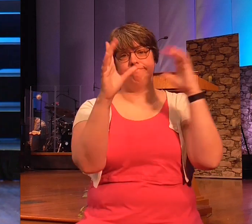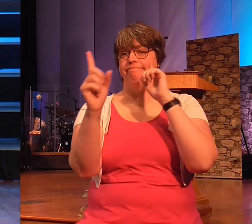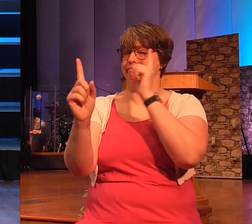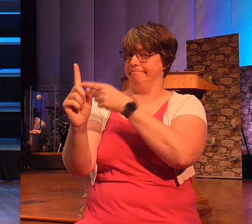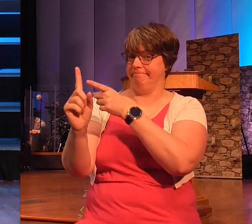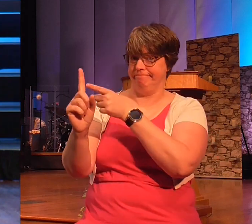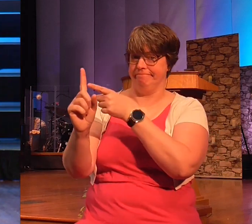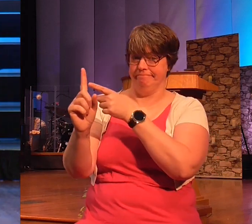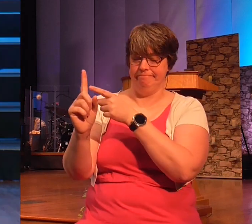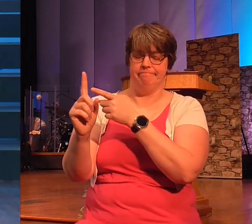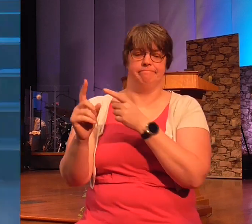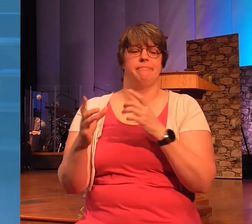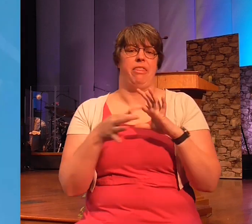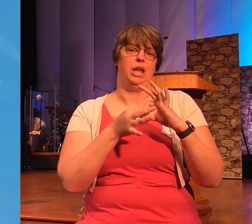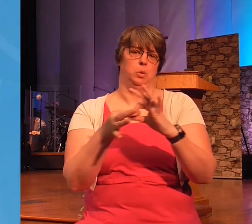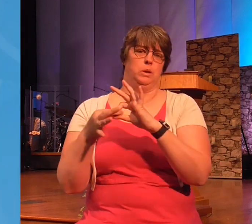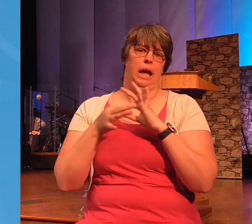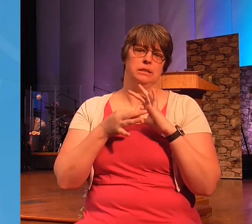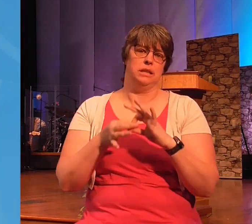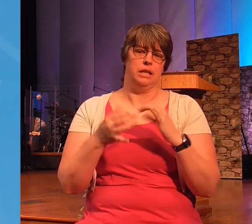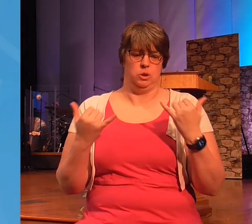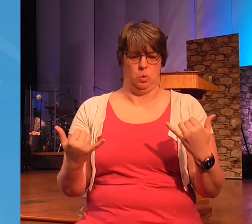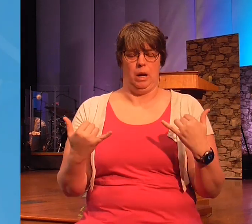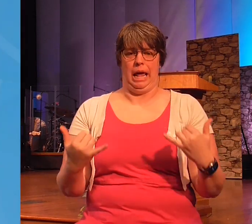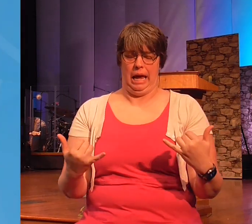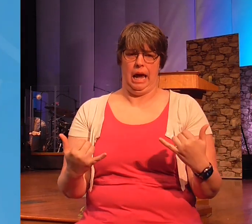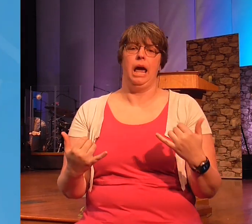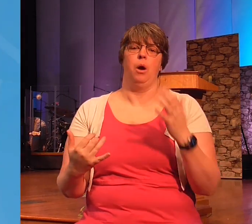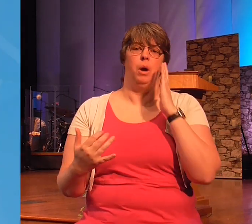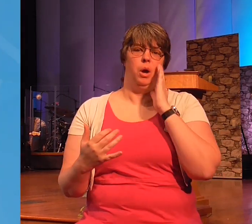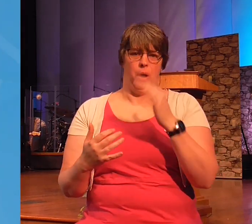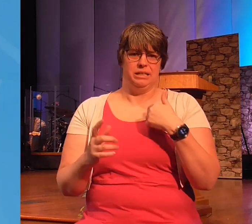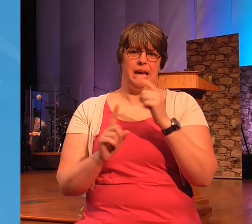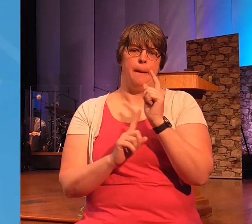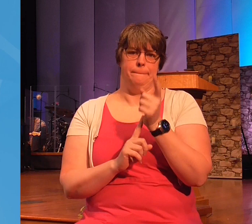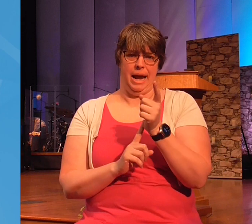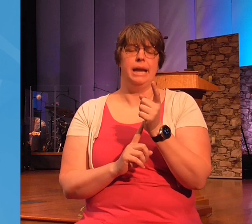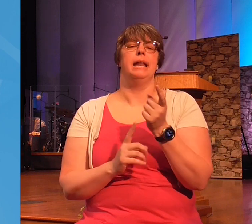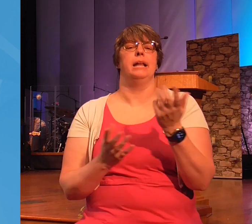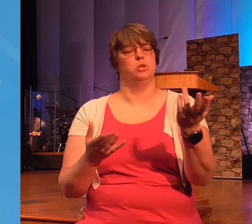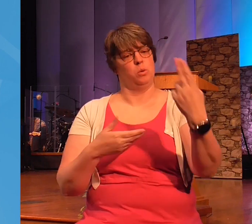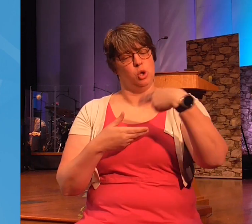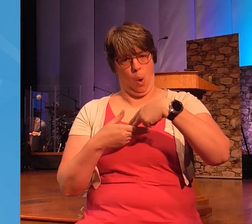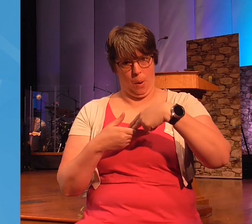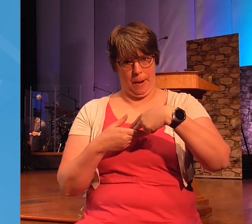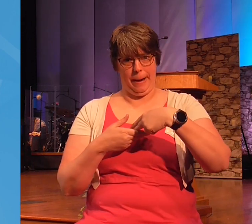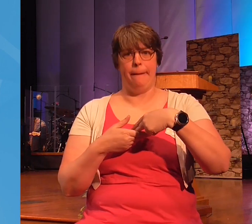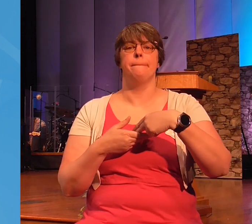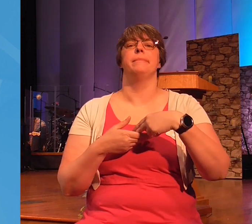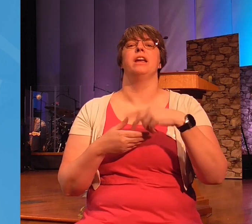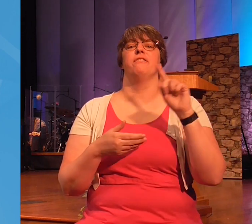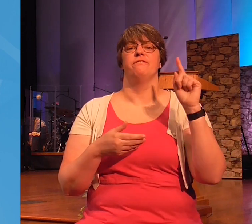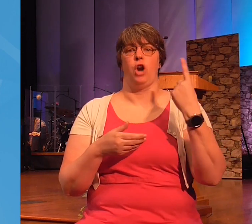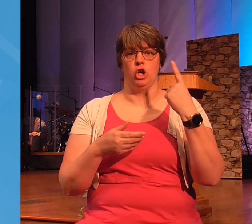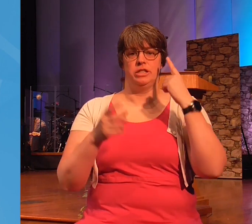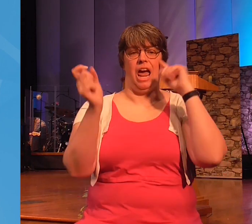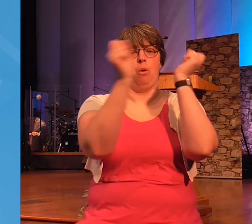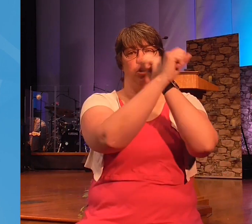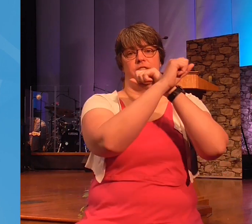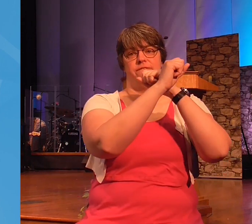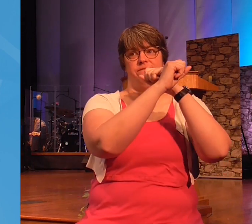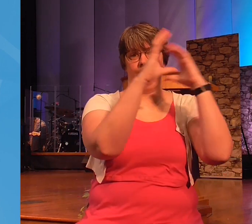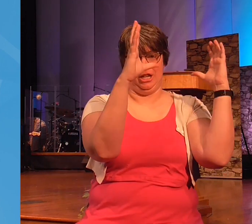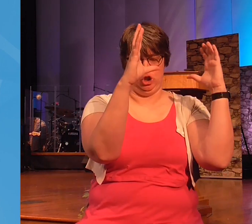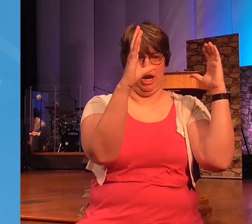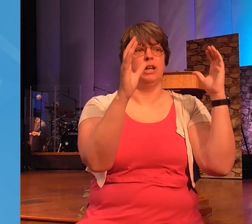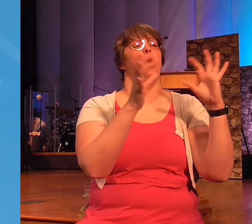us. And so we take a moment together in our service to say our vision and mission aloud. So please join me. First, our vision,